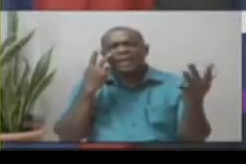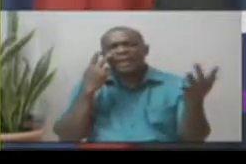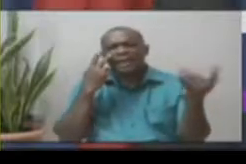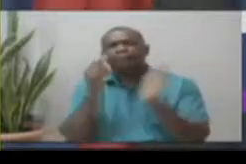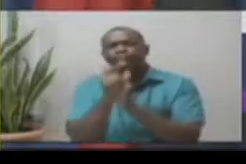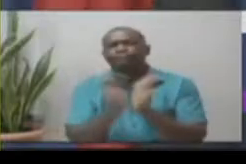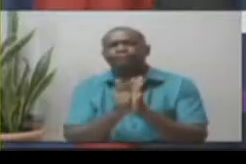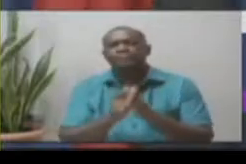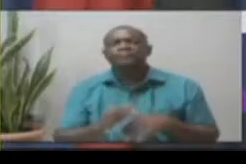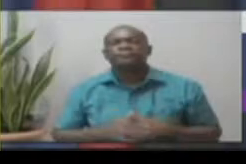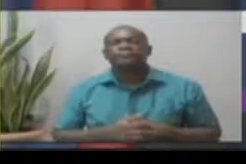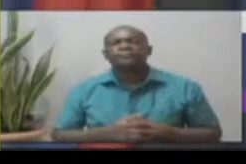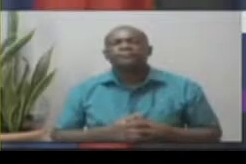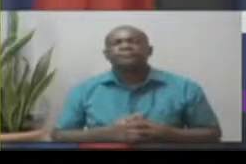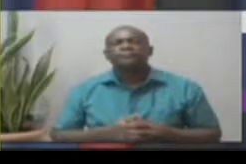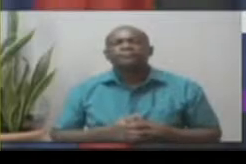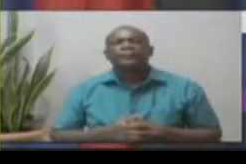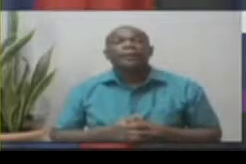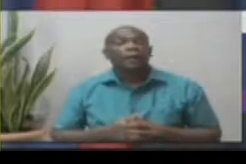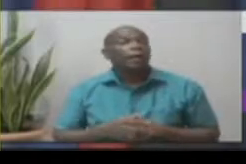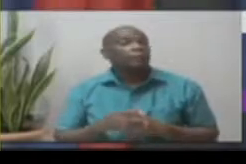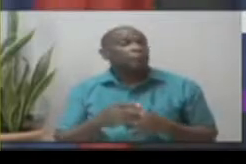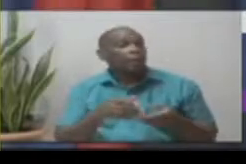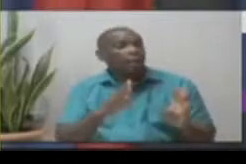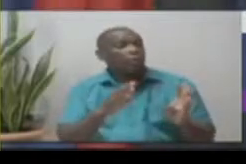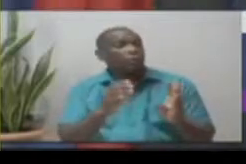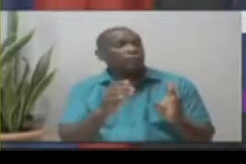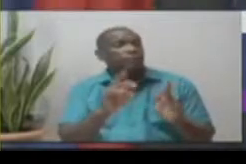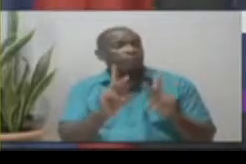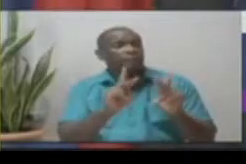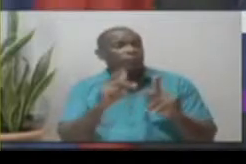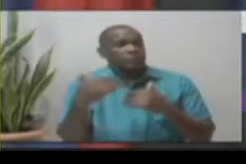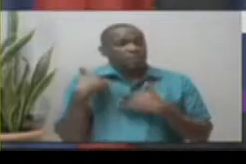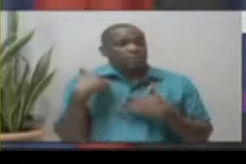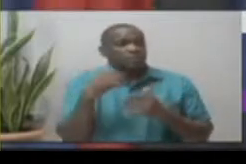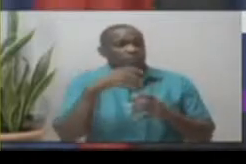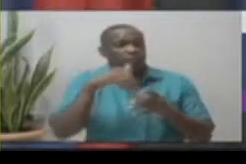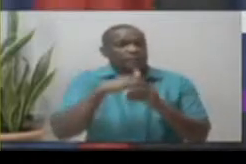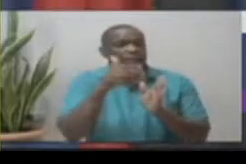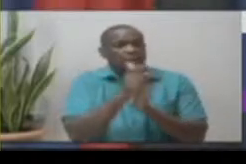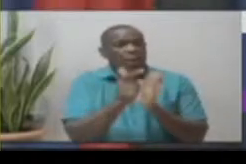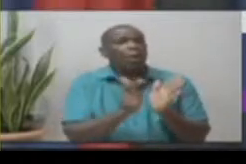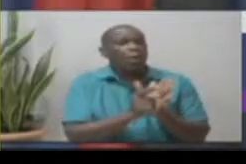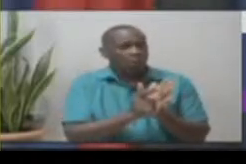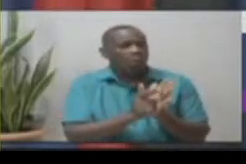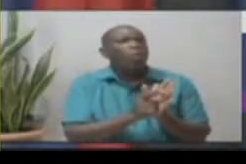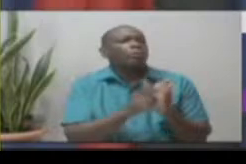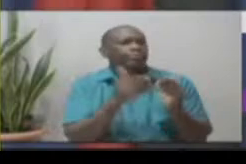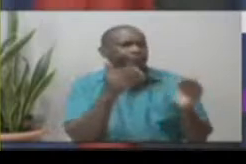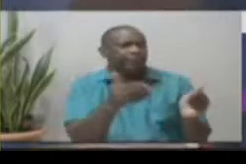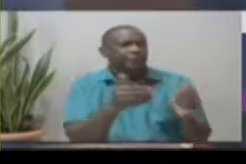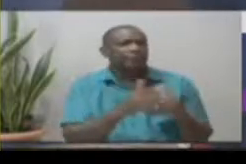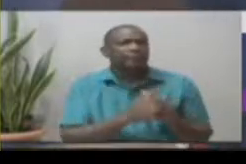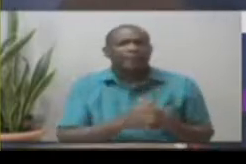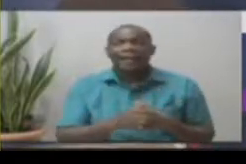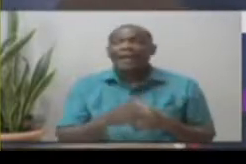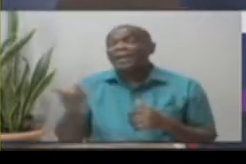is, and then I leave that to the law enforcement. Those who may be wondering about, let's say, going to the barber shops, the